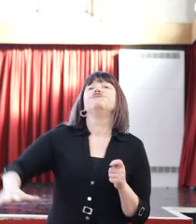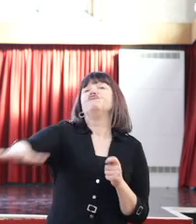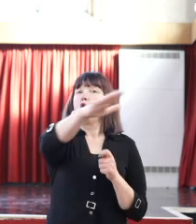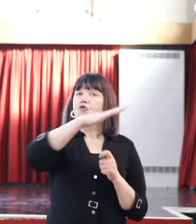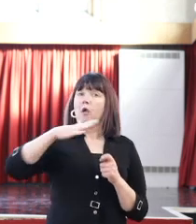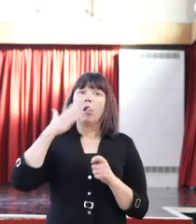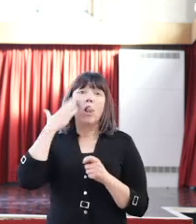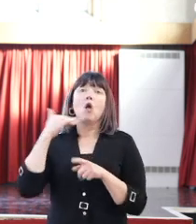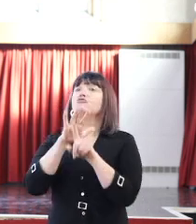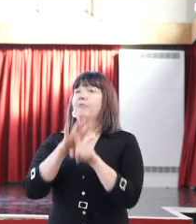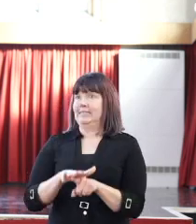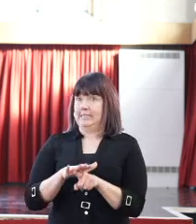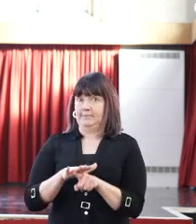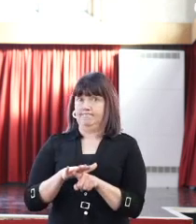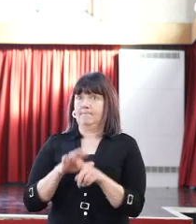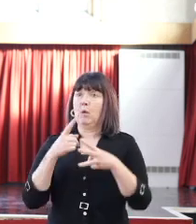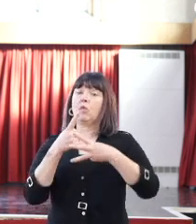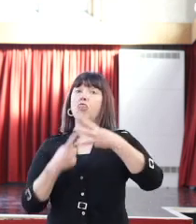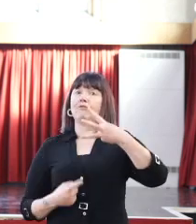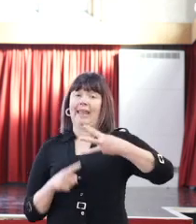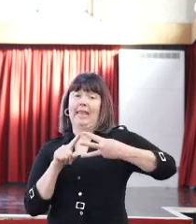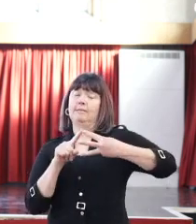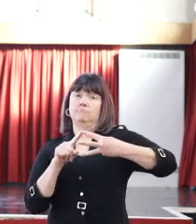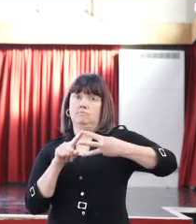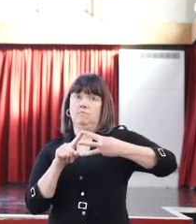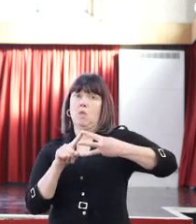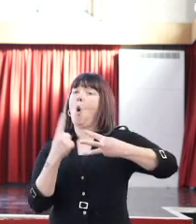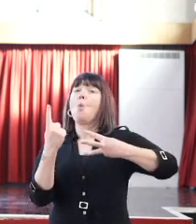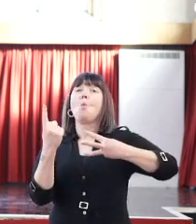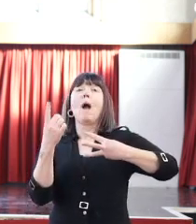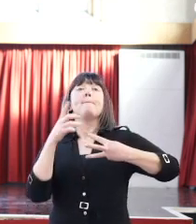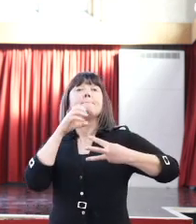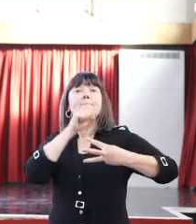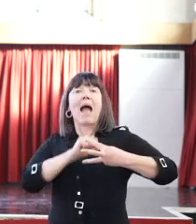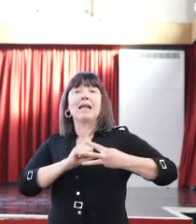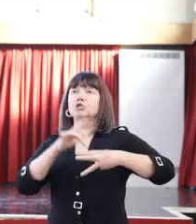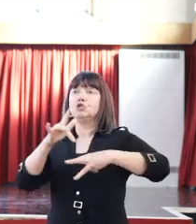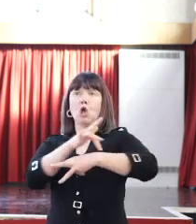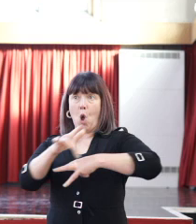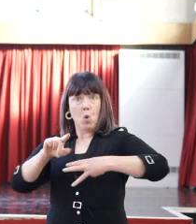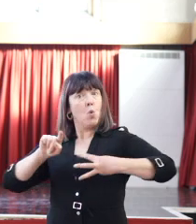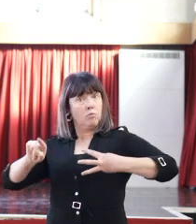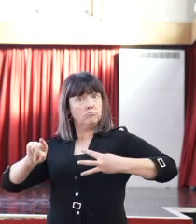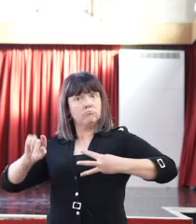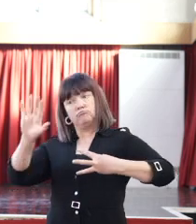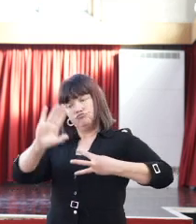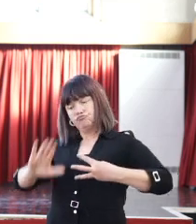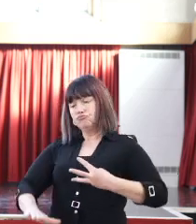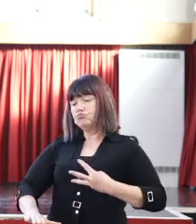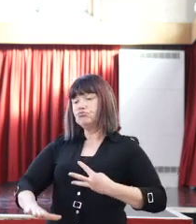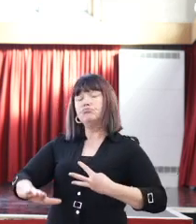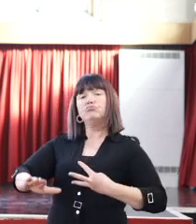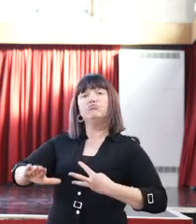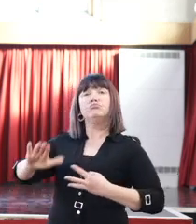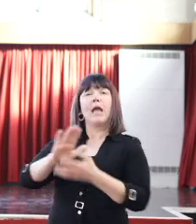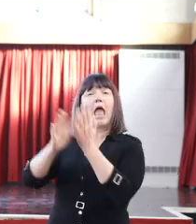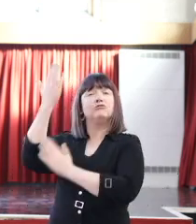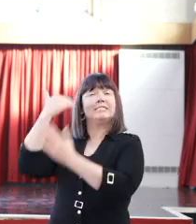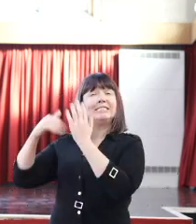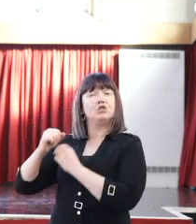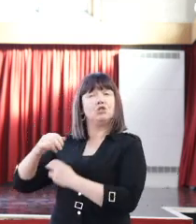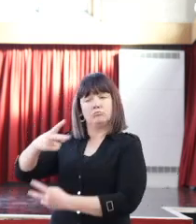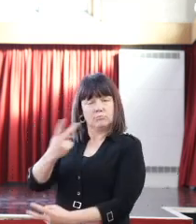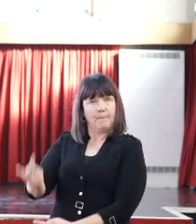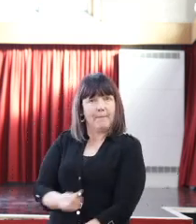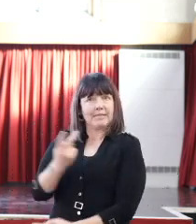it. One was a one-man show based on the experience of a mixed heritage boy growing up in North Norfolk. It